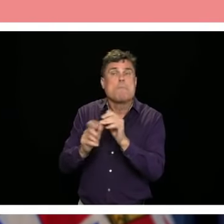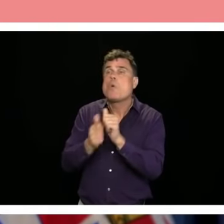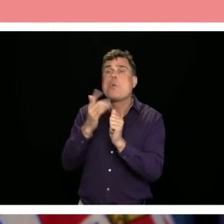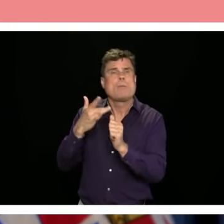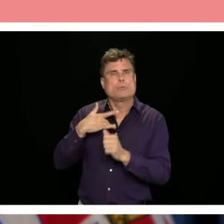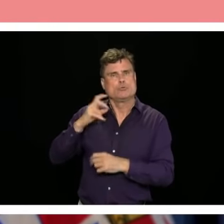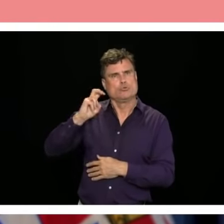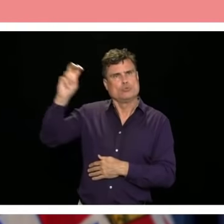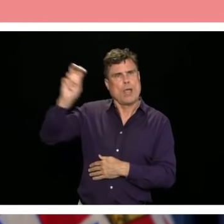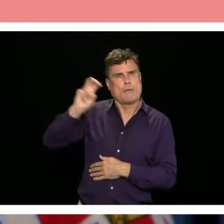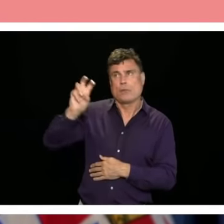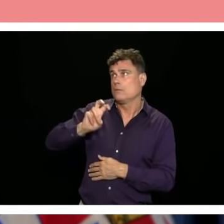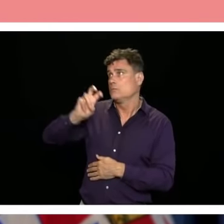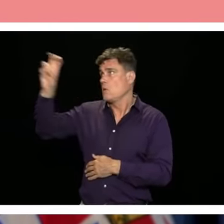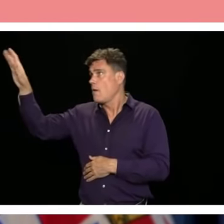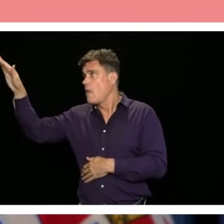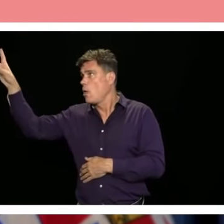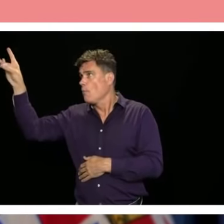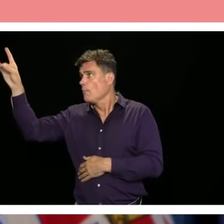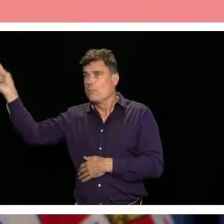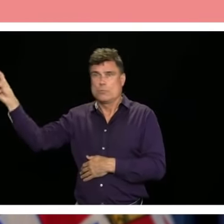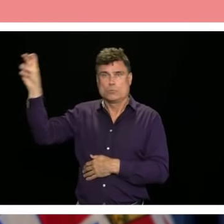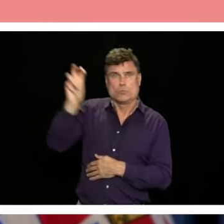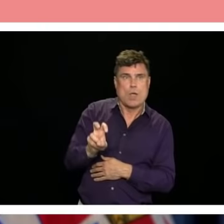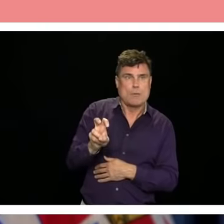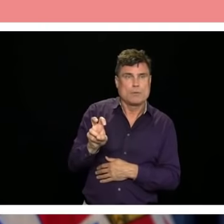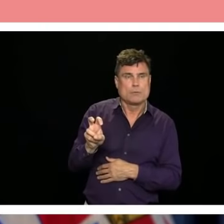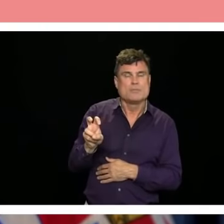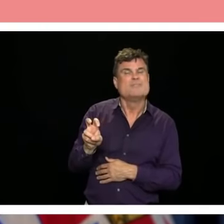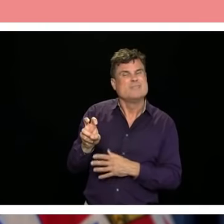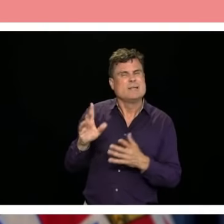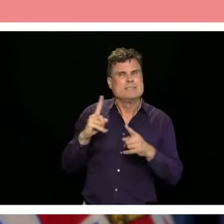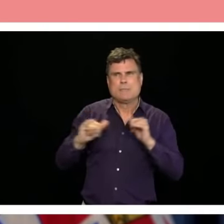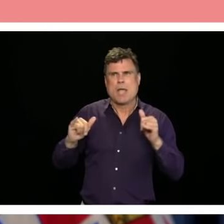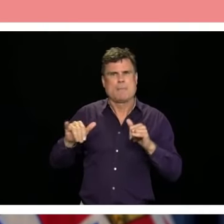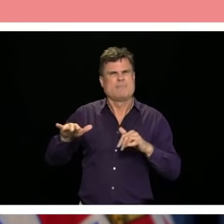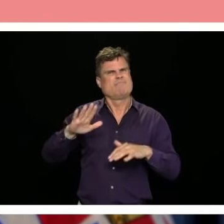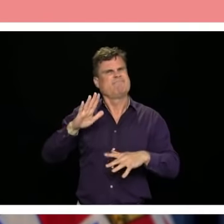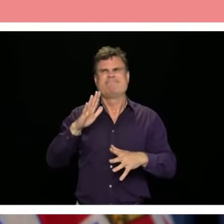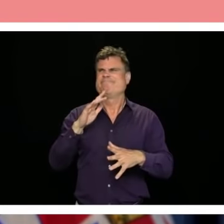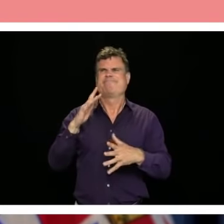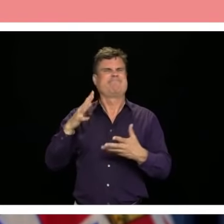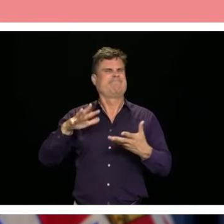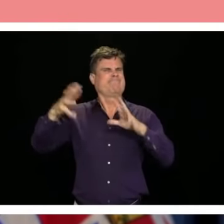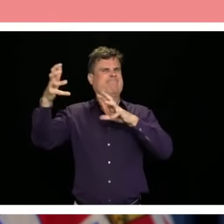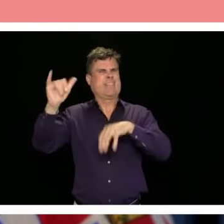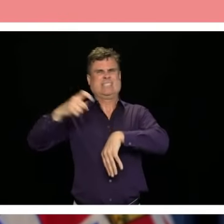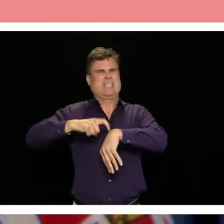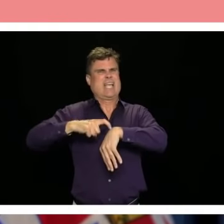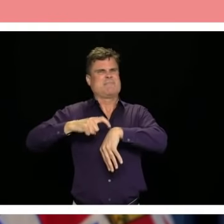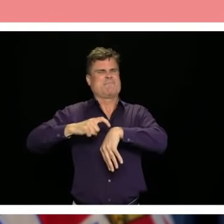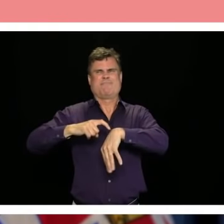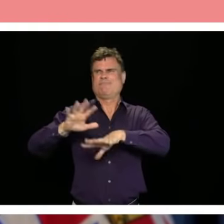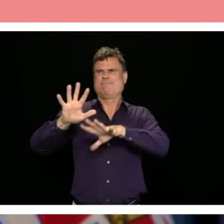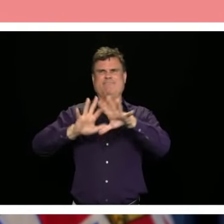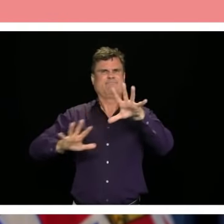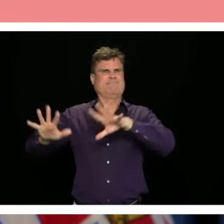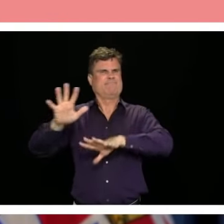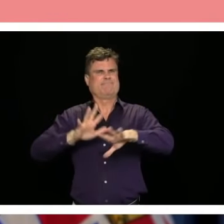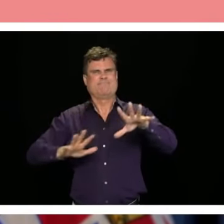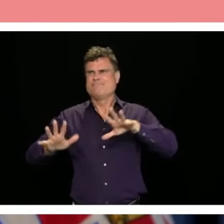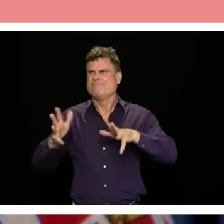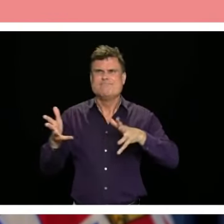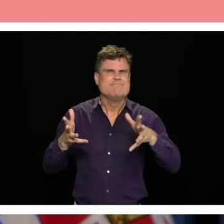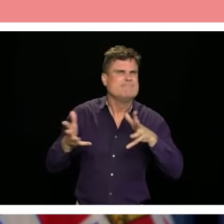in communities. It was certainly an event that seeded a number of different areas of the